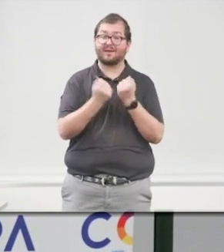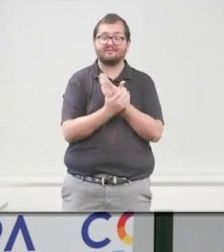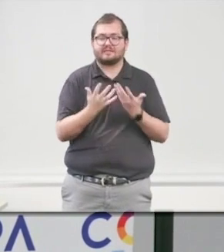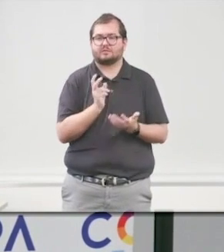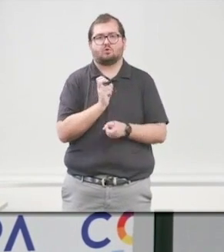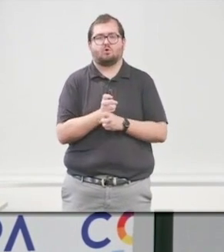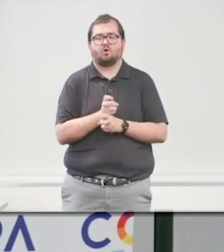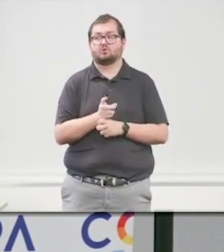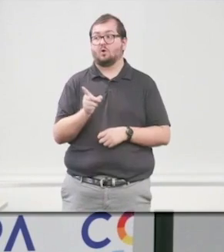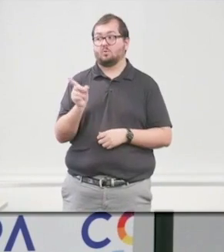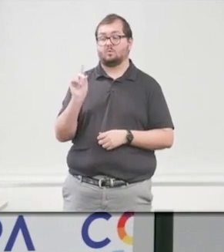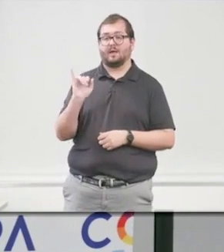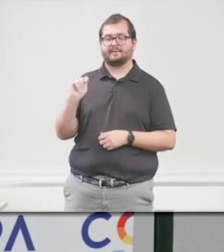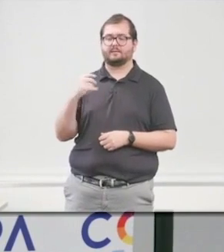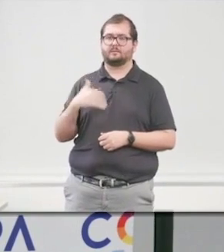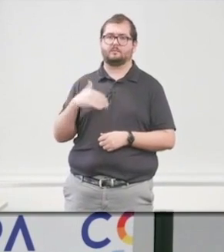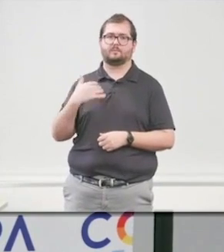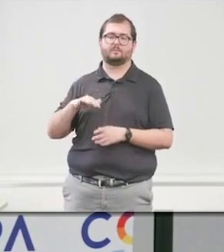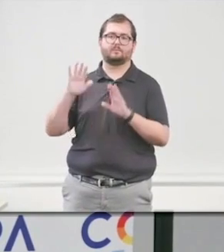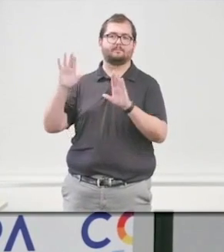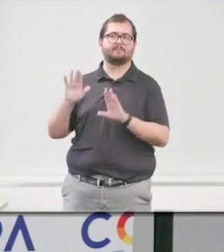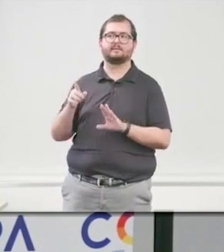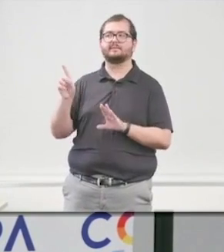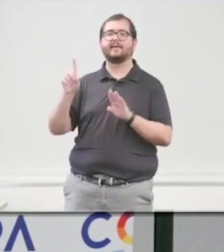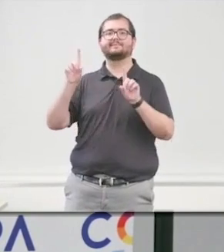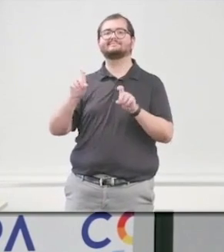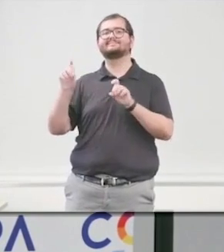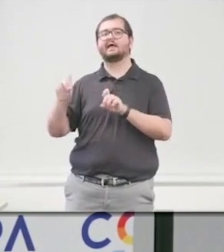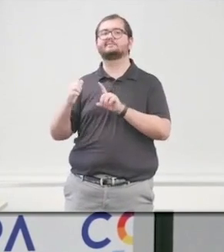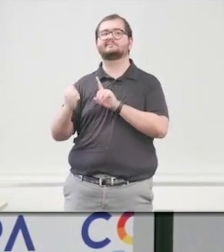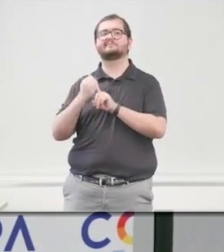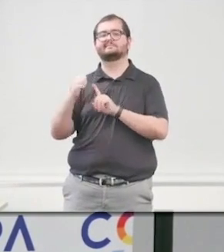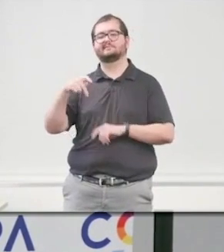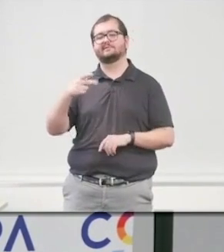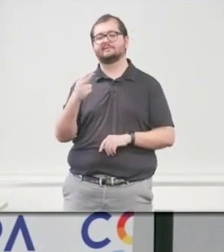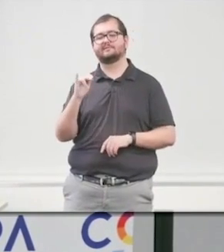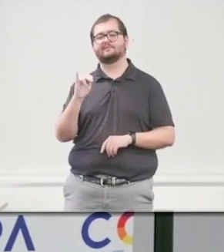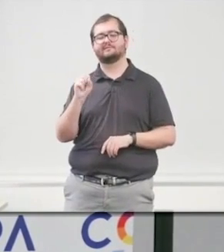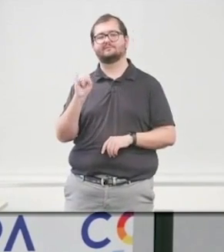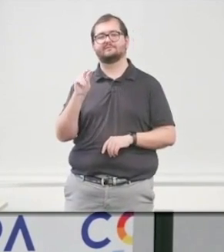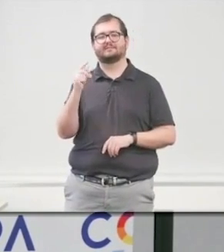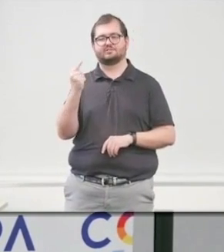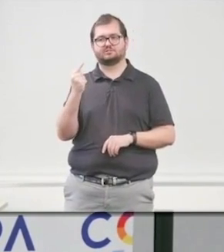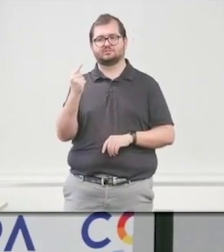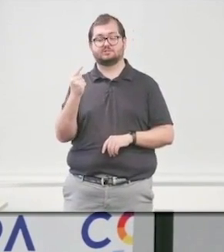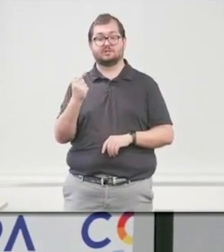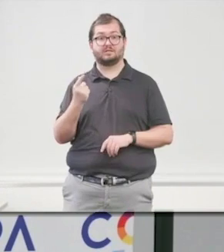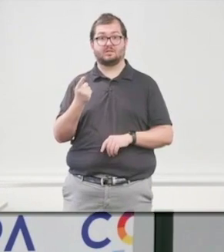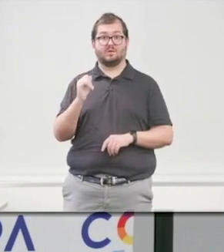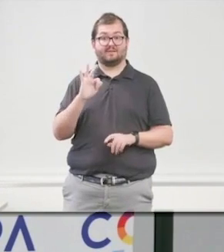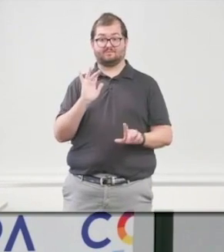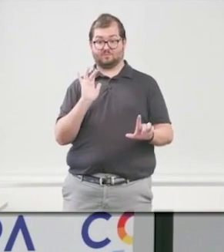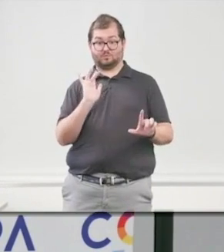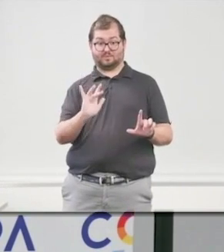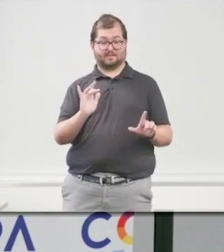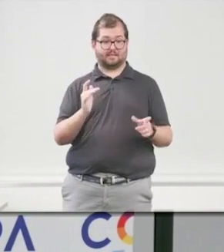done a beautiful job of doing these test phishing emails as one example. And if you click it, I don't even know how many years of